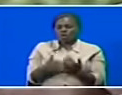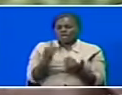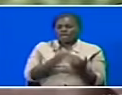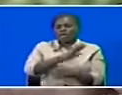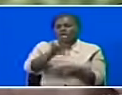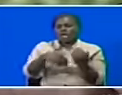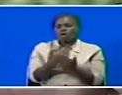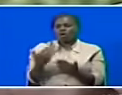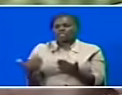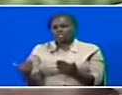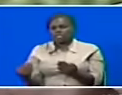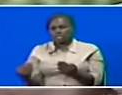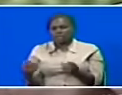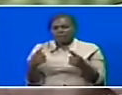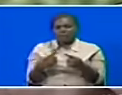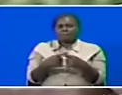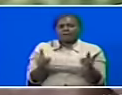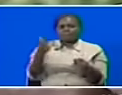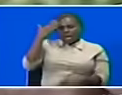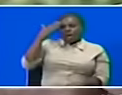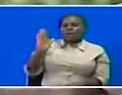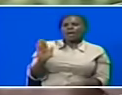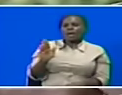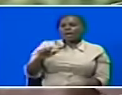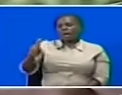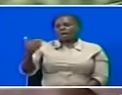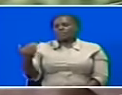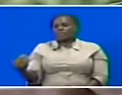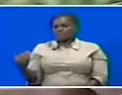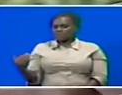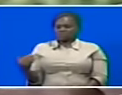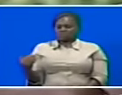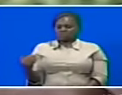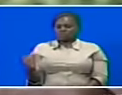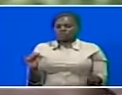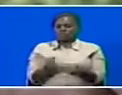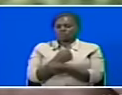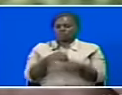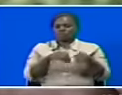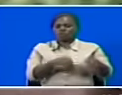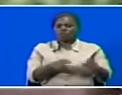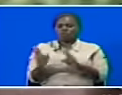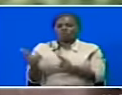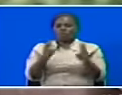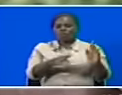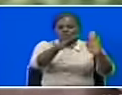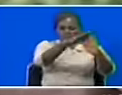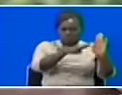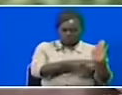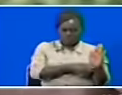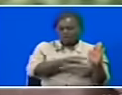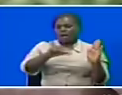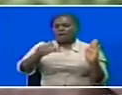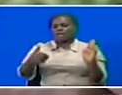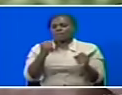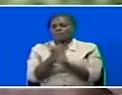children with autism. But we are also aware that there are other children who may not be able to follow the regular program. And as a result, we are